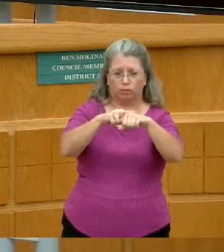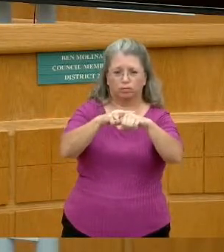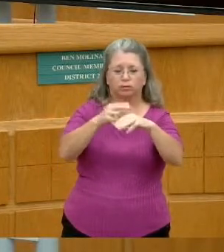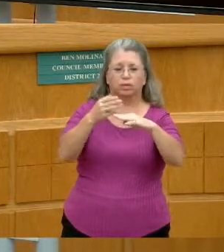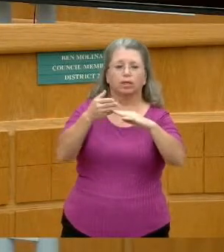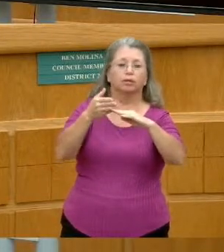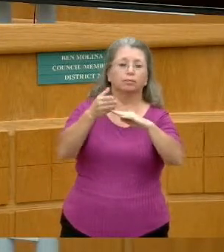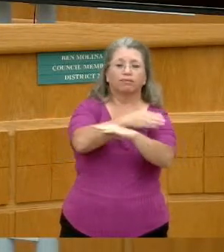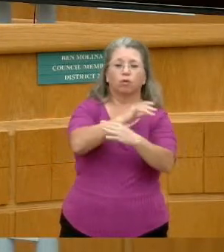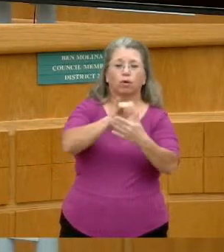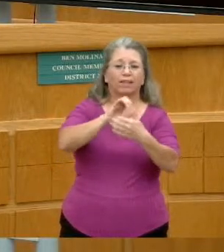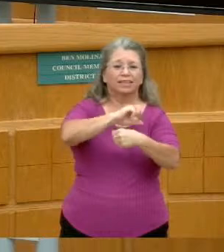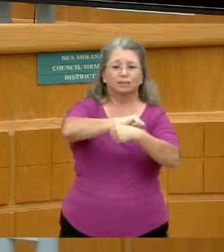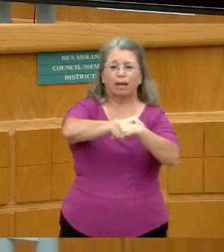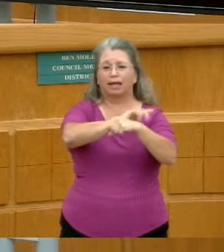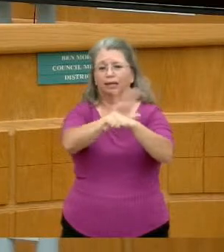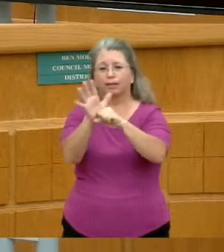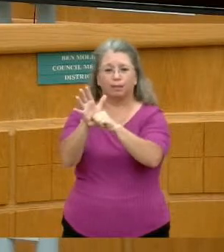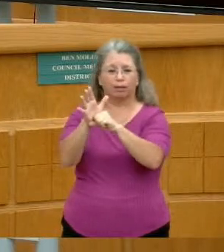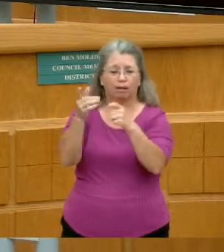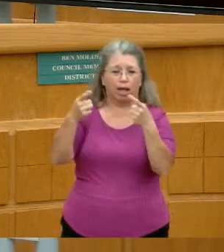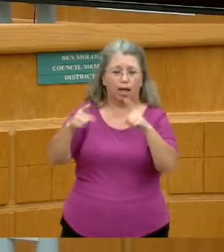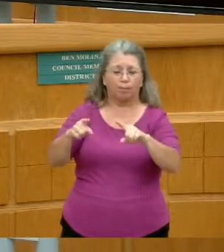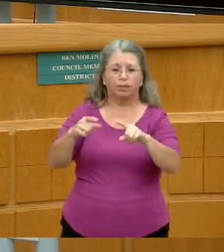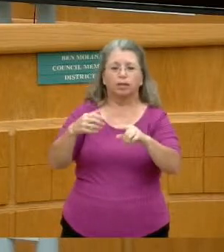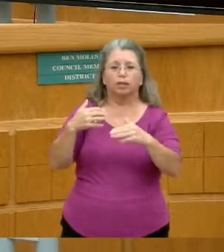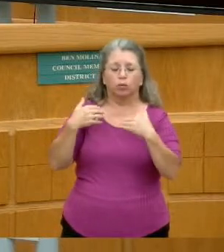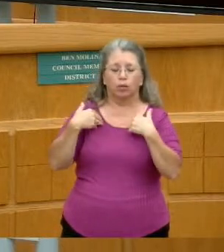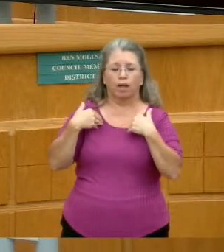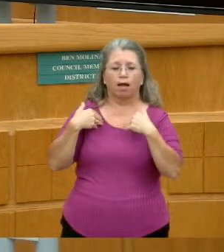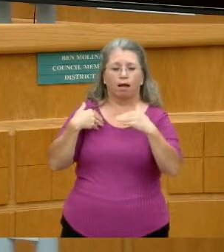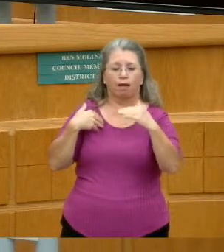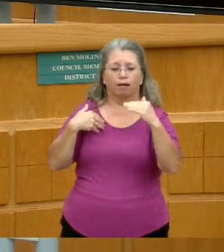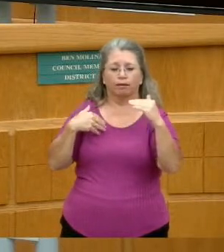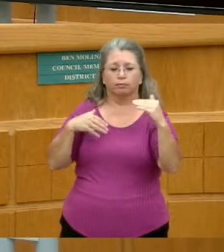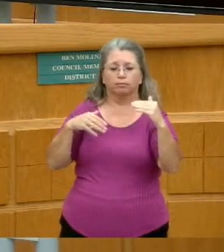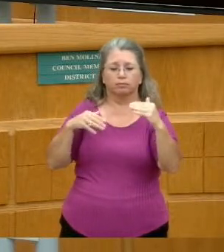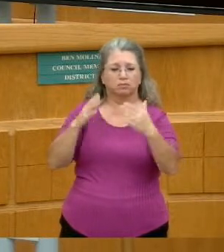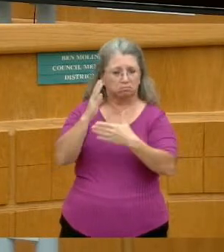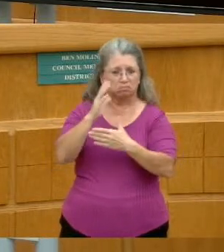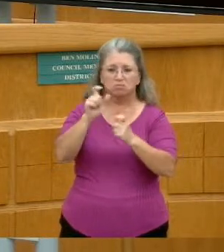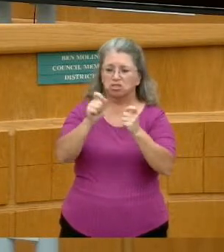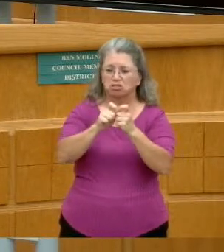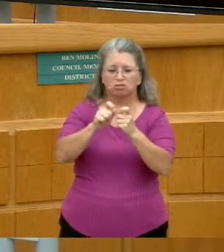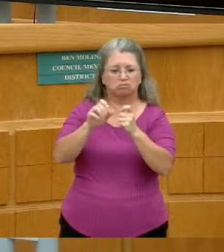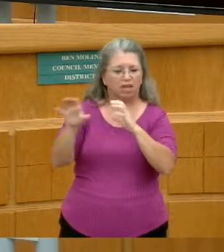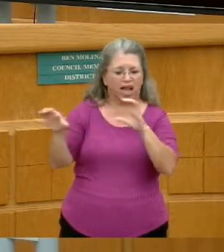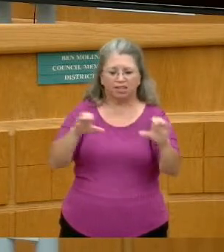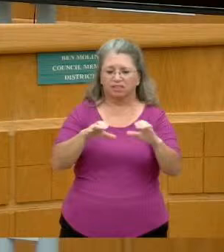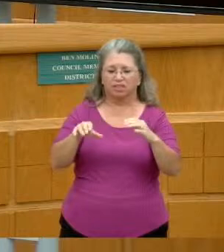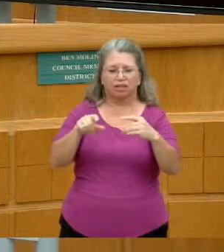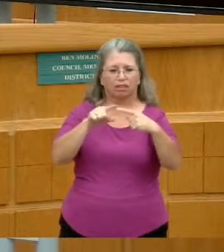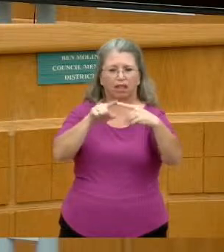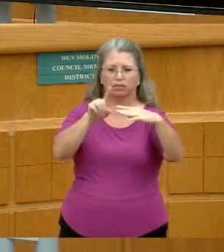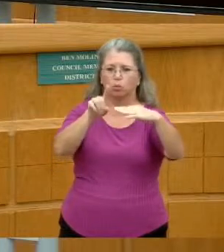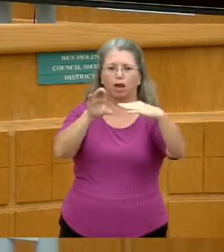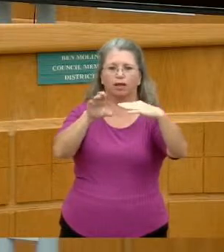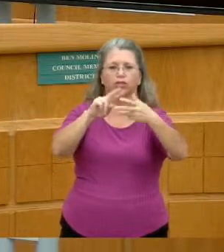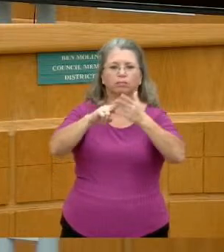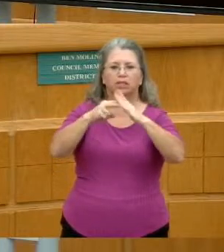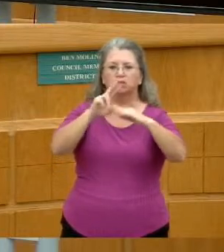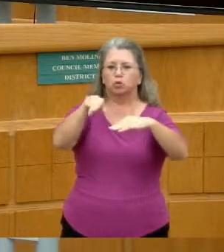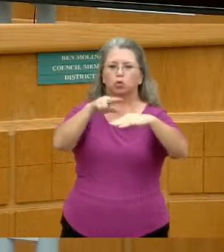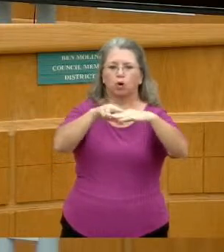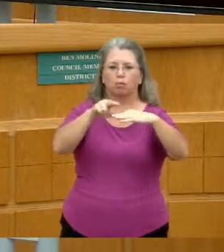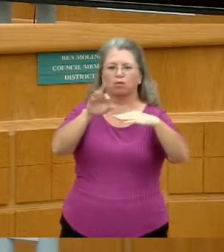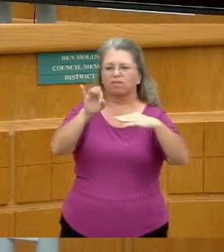phone activity in these metrics, and we decided to standardize it to 100 means 100% of normal in February